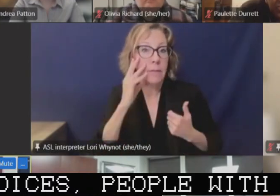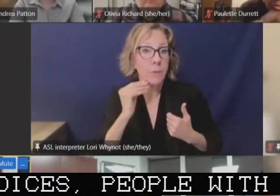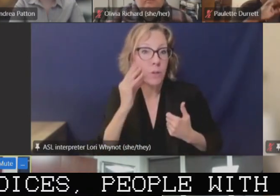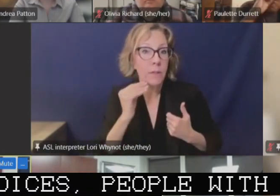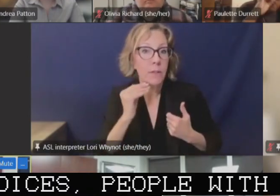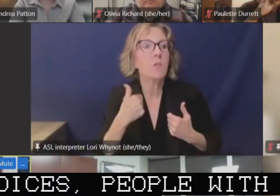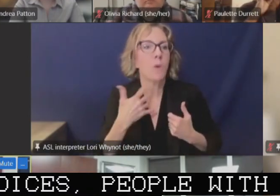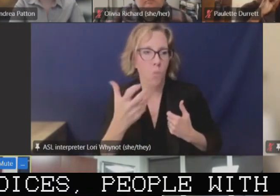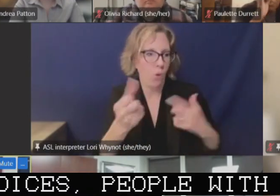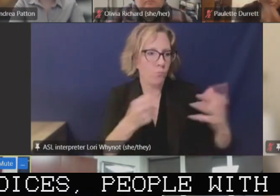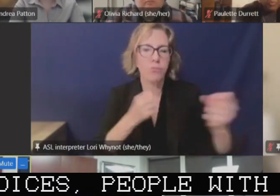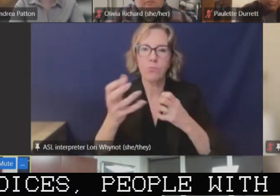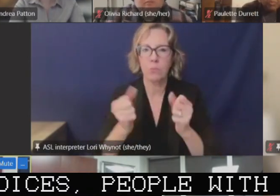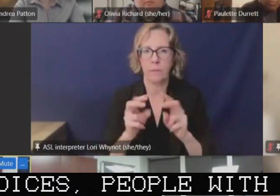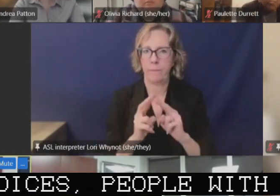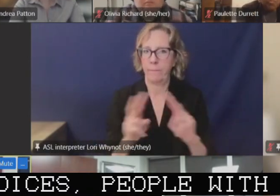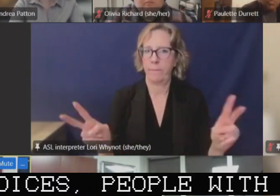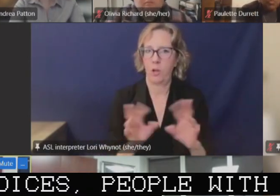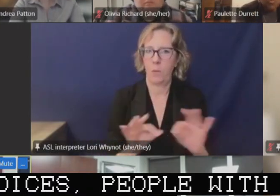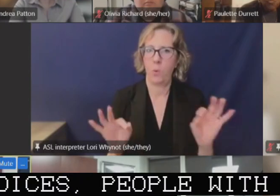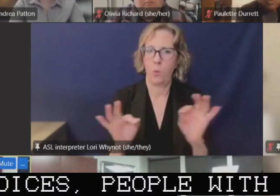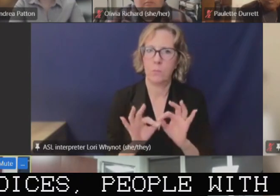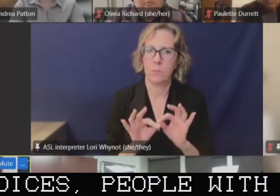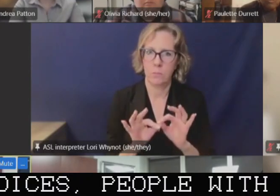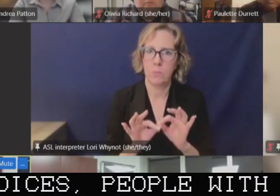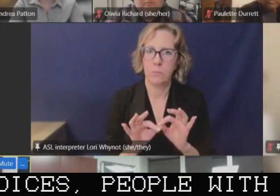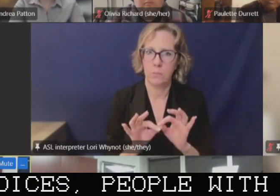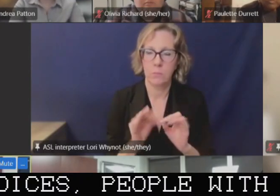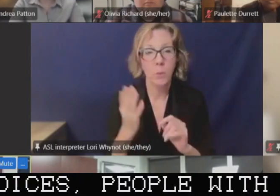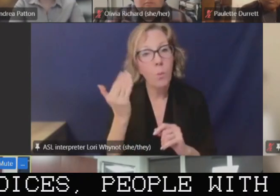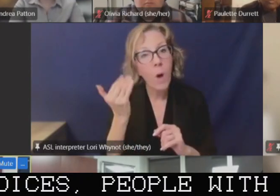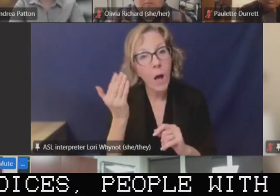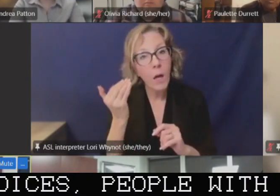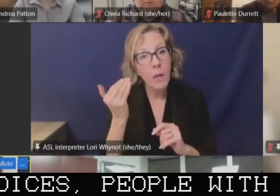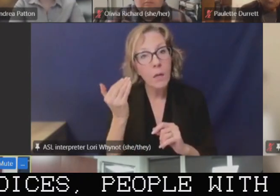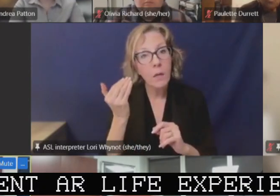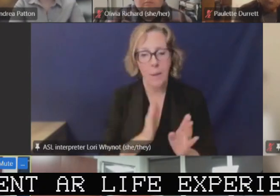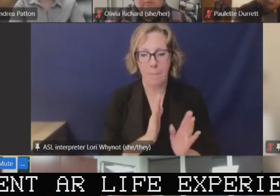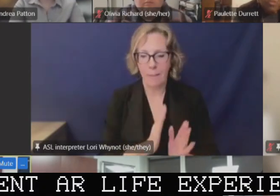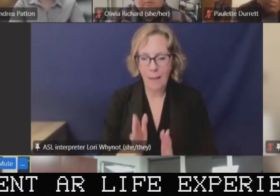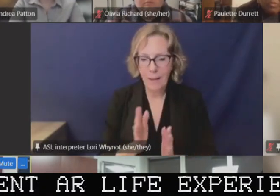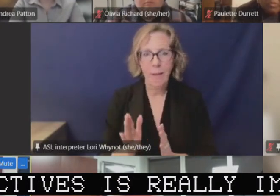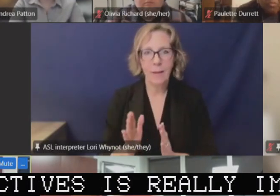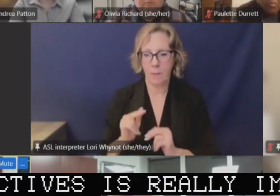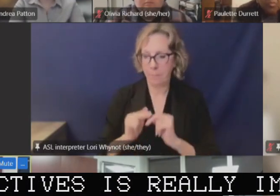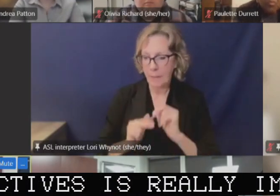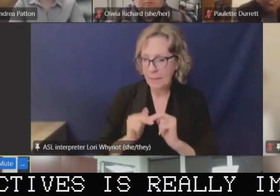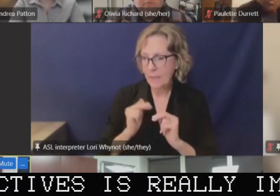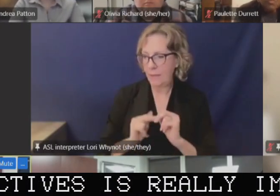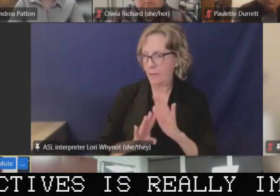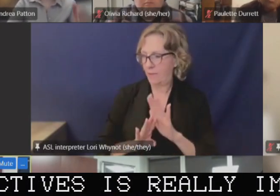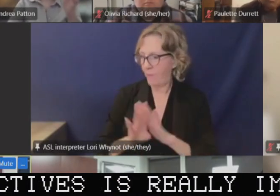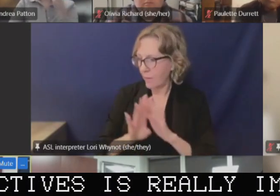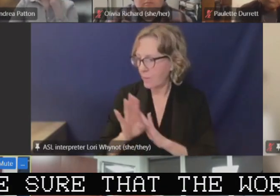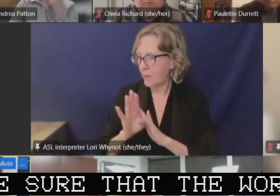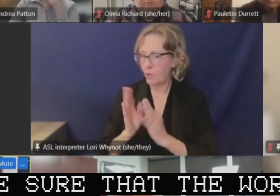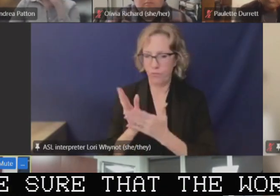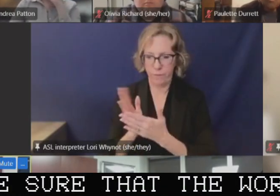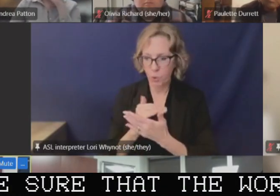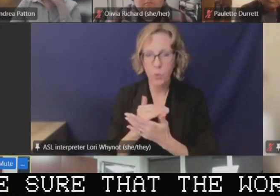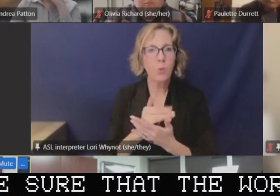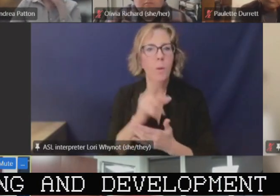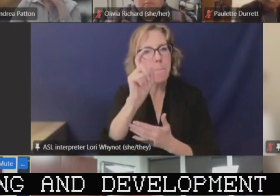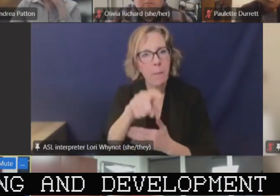perspectives, is really important to make sure that the work of planning and development review is done, and is done well. So I would say that